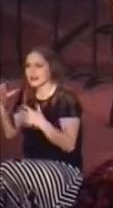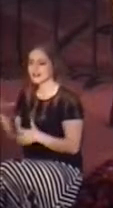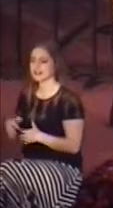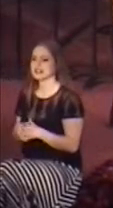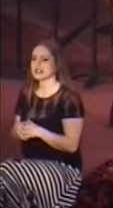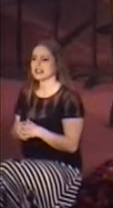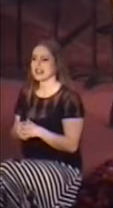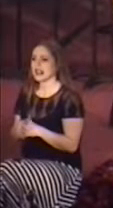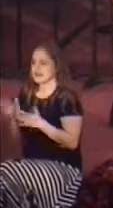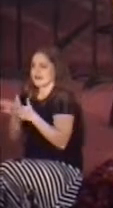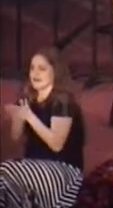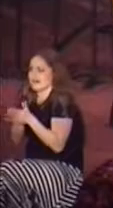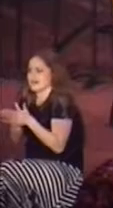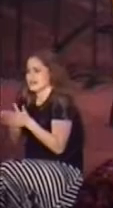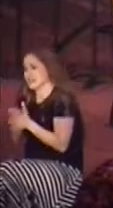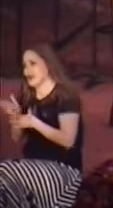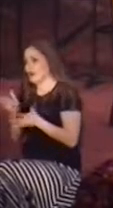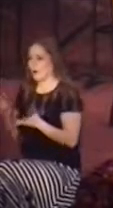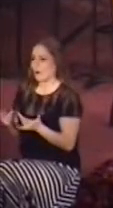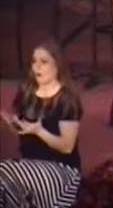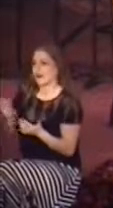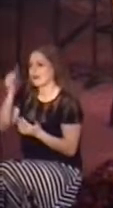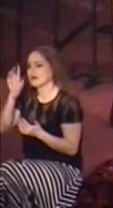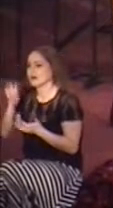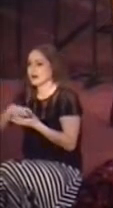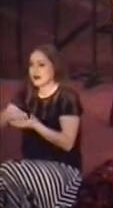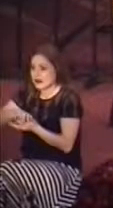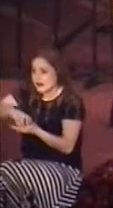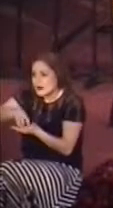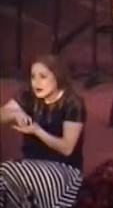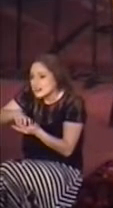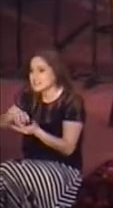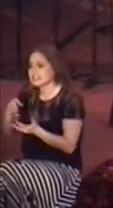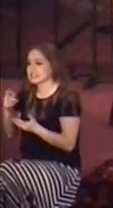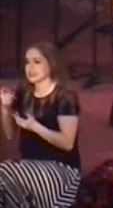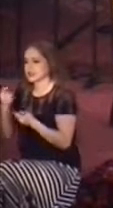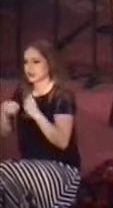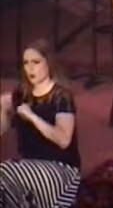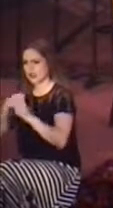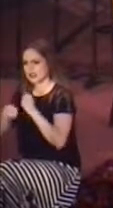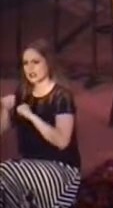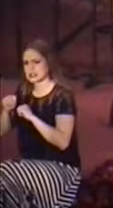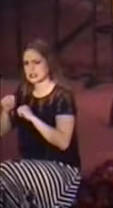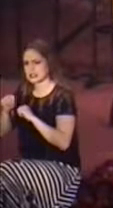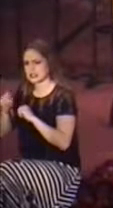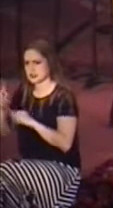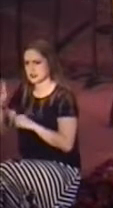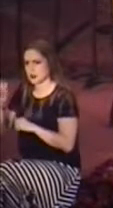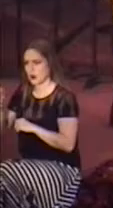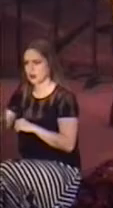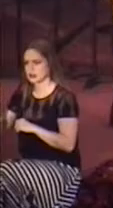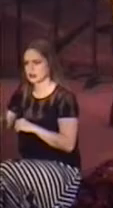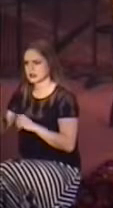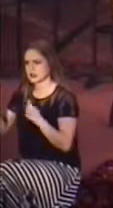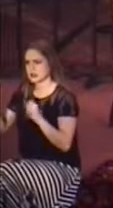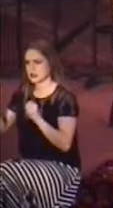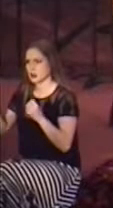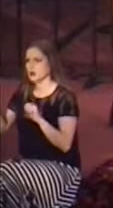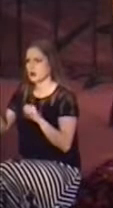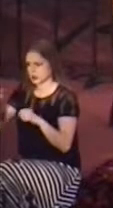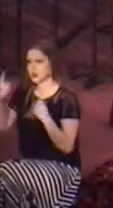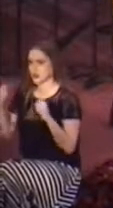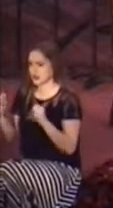I anticipated the cookies and the toys the next morning. And my mom and my father, they were cunning. They